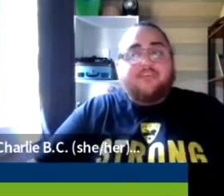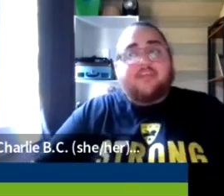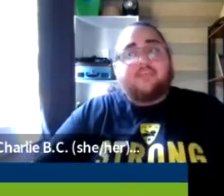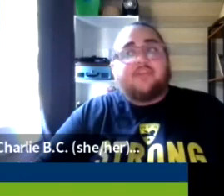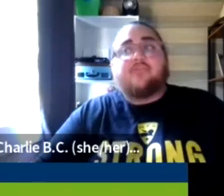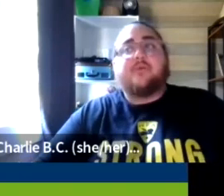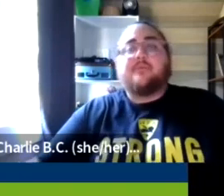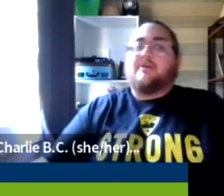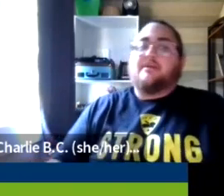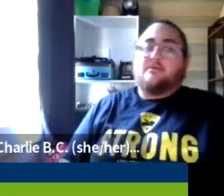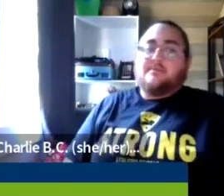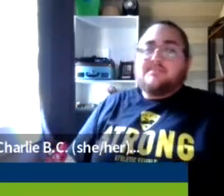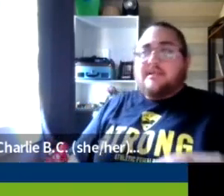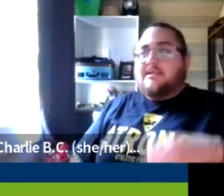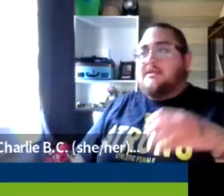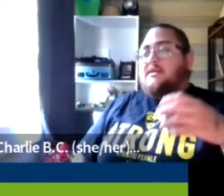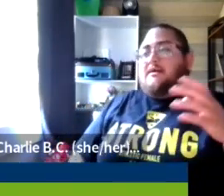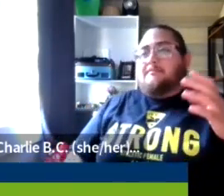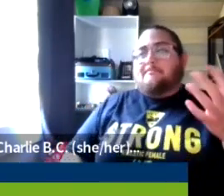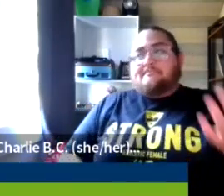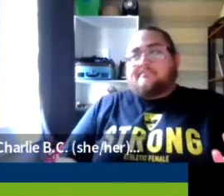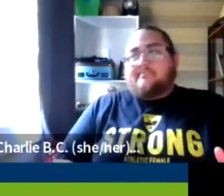documents that we put together that you'll be able to find on our website.